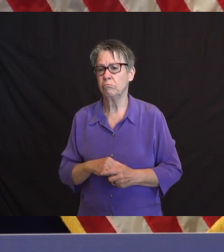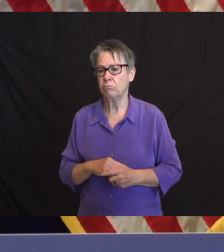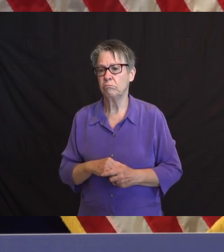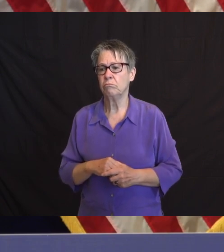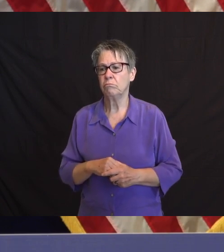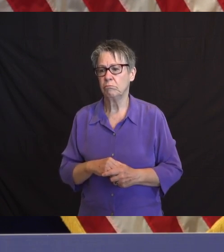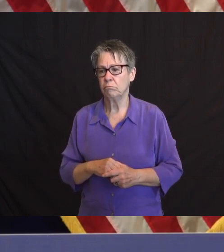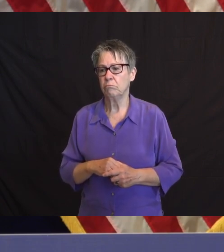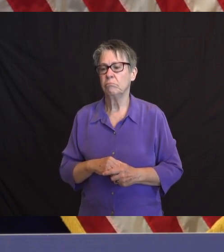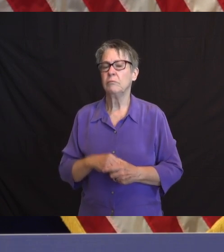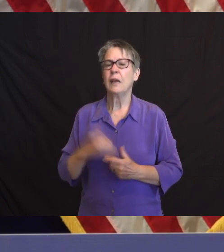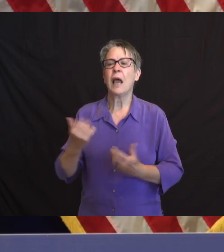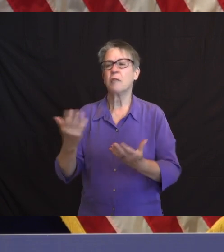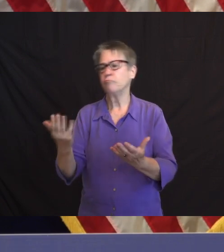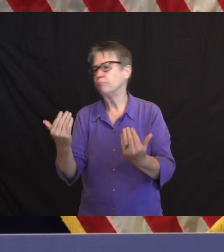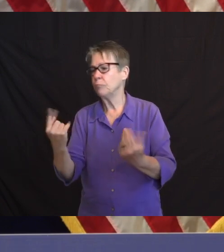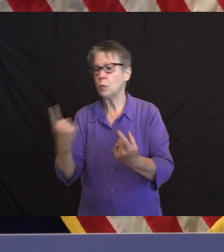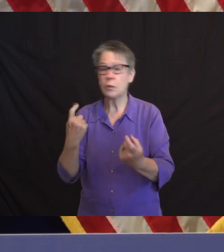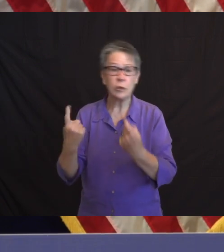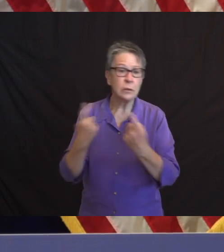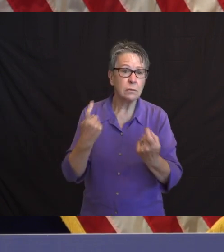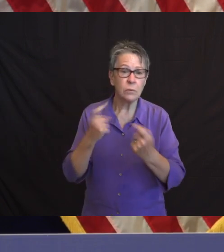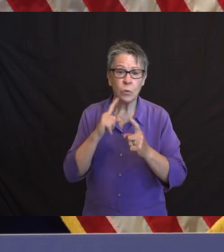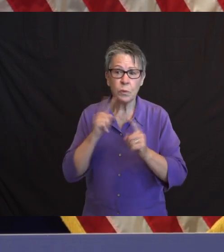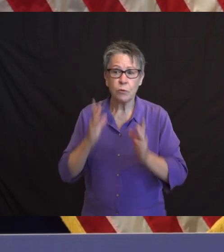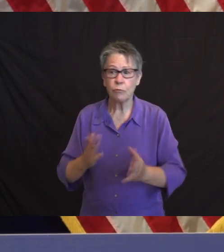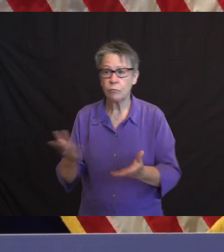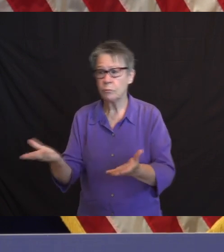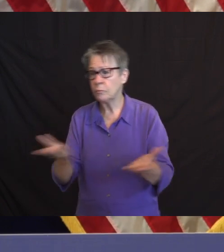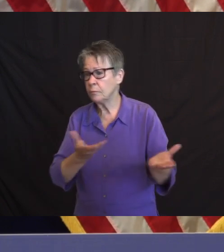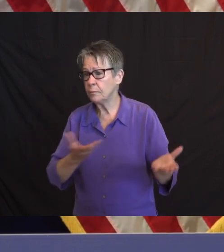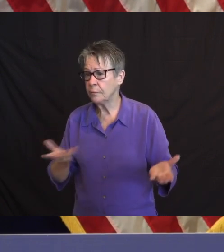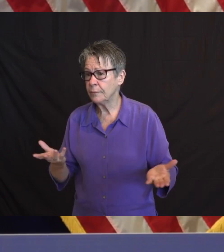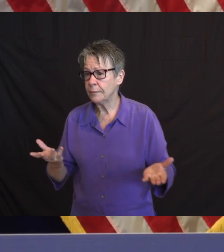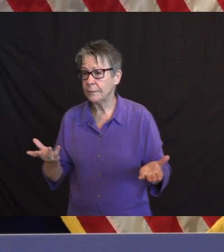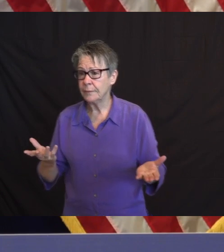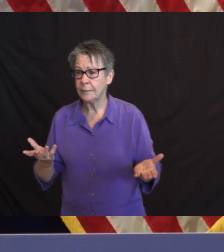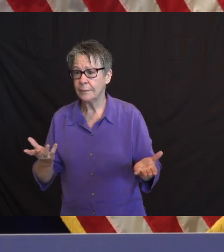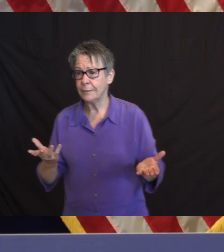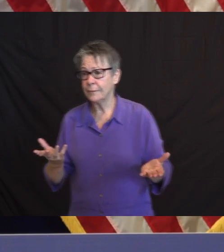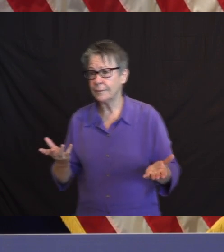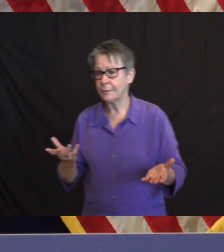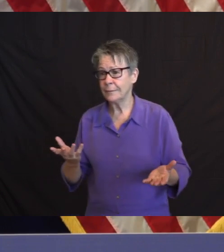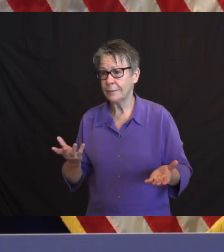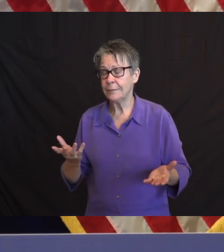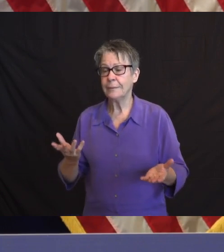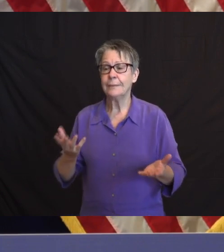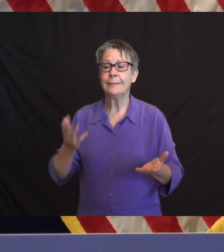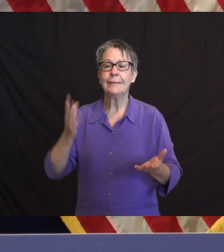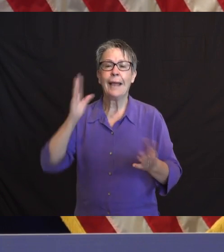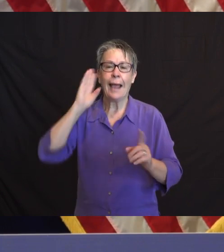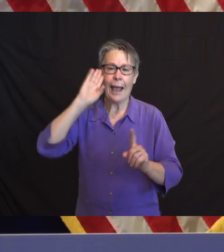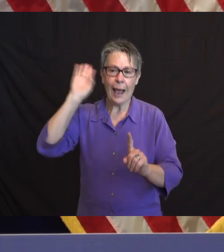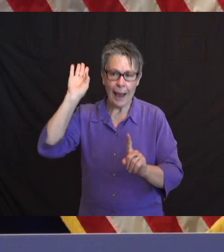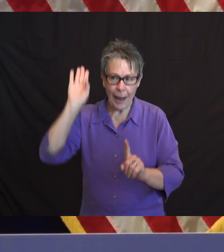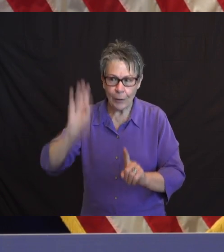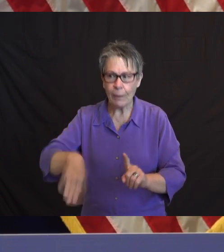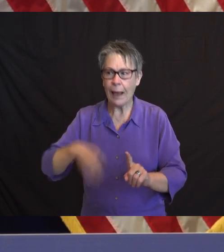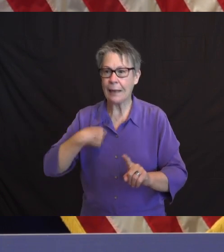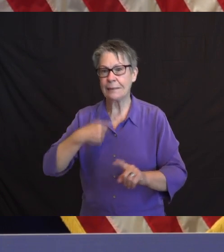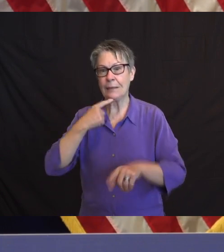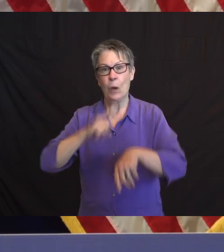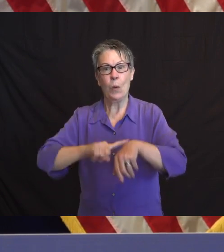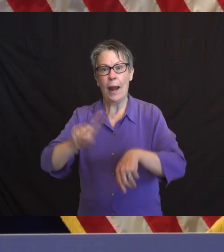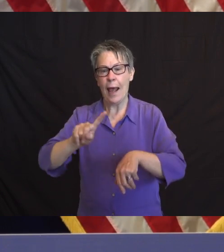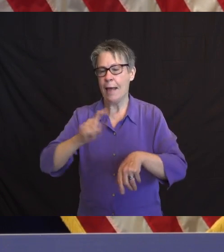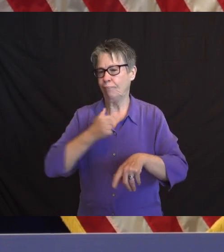Every time we say we're going to see you at 1 o'clock, we end up changing it. Today is no exception, but tomorrow I'm pretty confident, Dan, we'll be together at